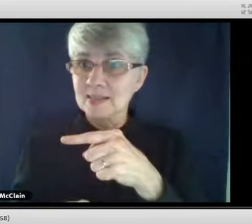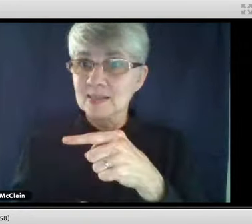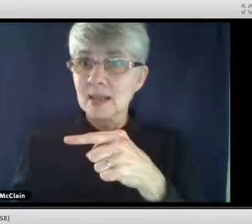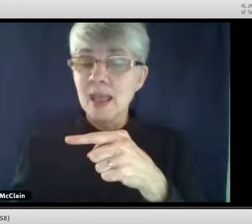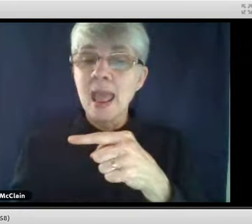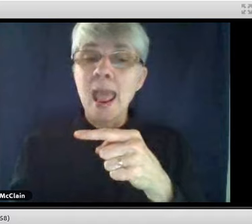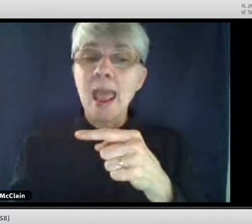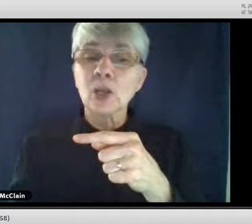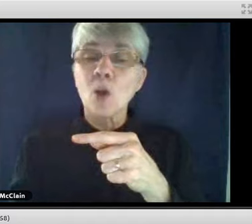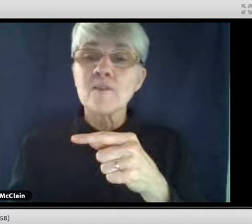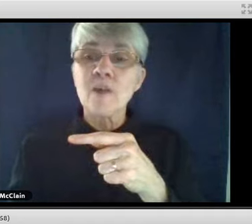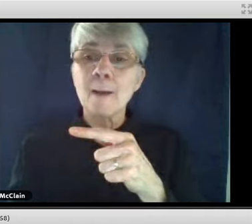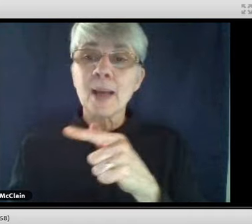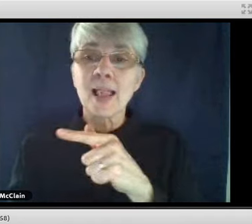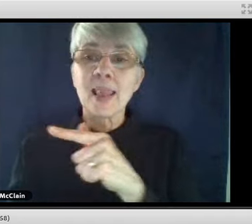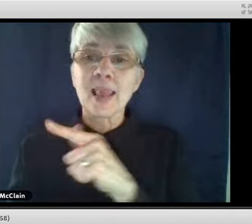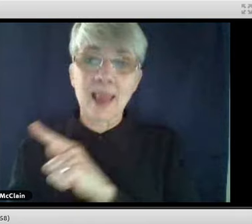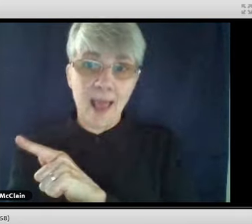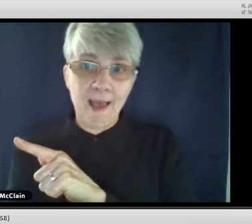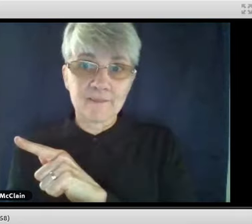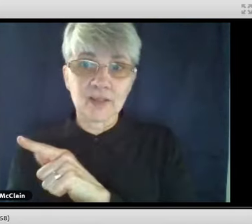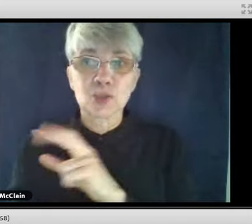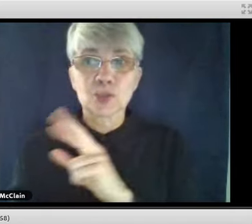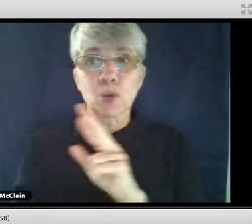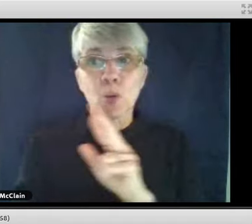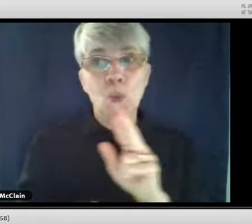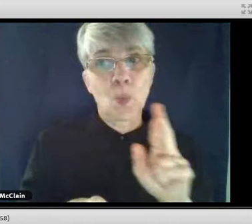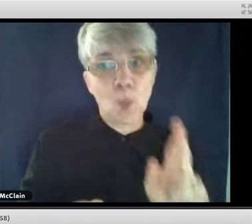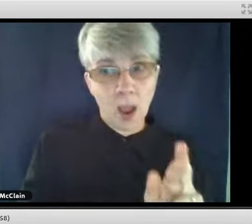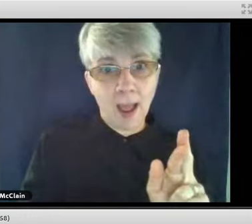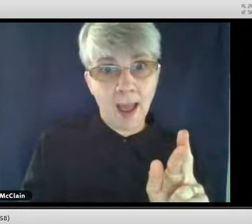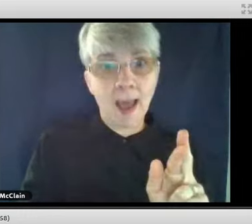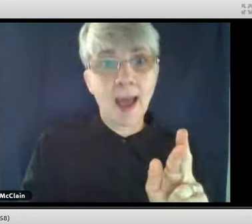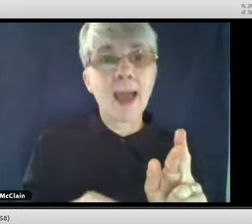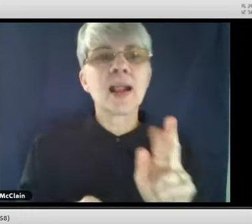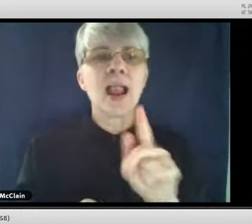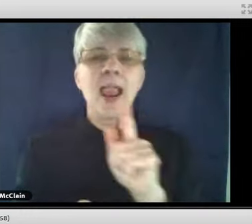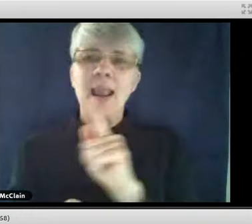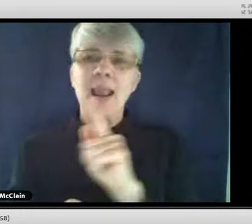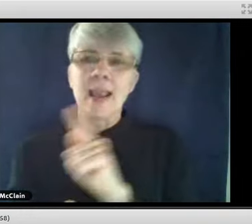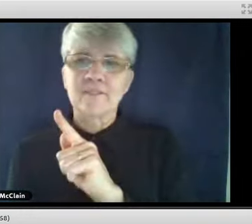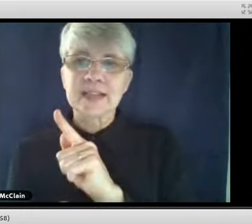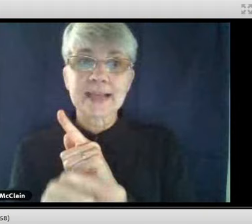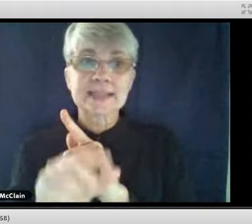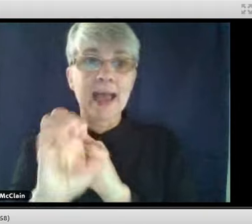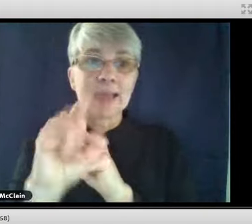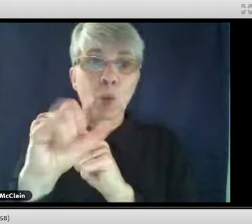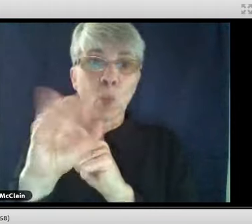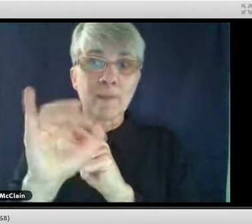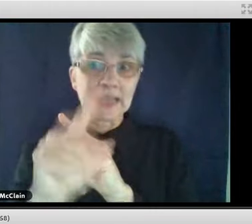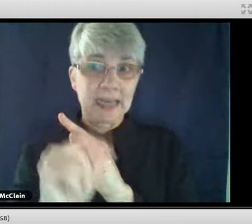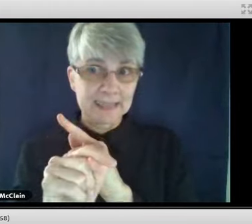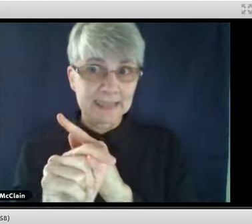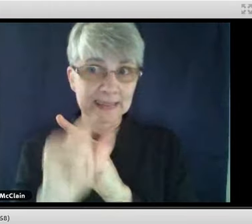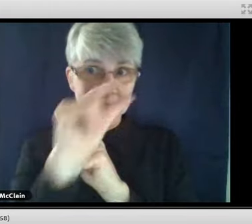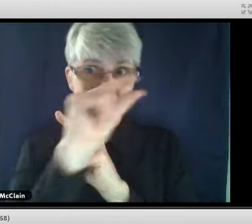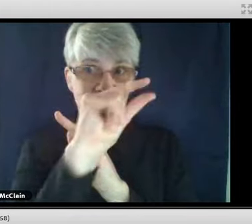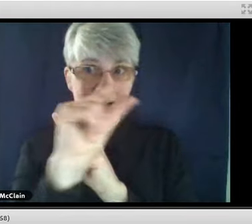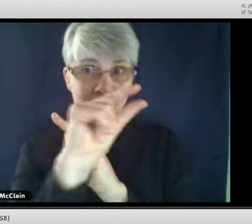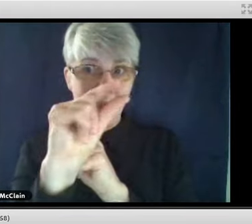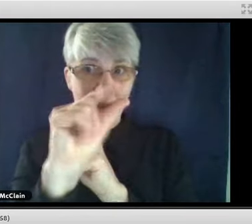right, okay, so starting with the left-hand side with equivalent, that little box on the left that's called equivalent at the